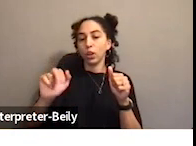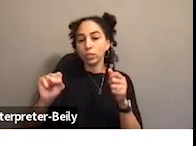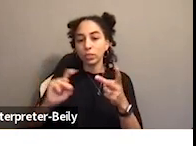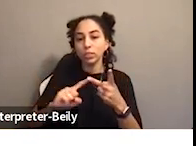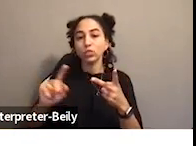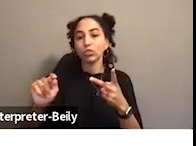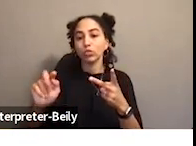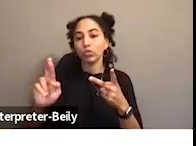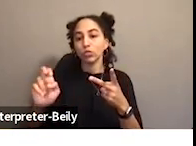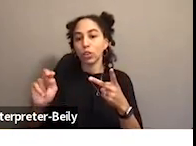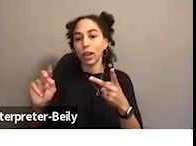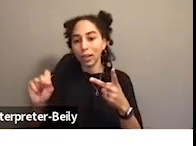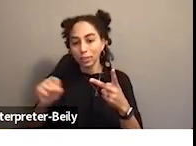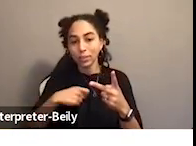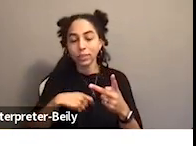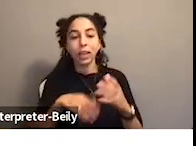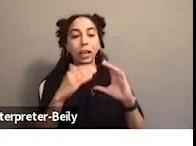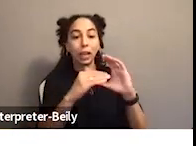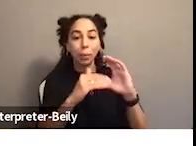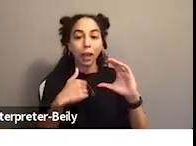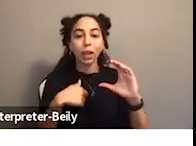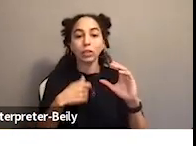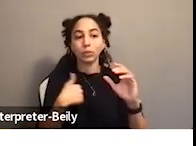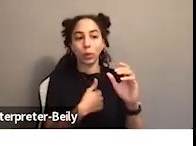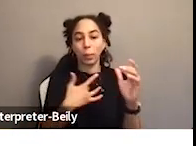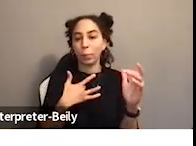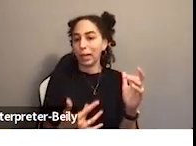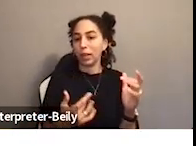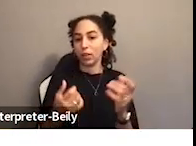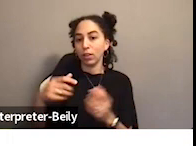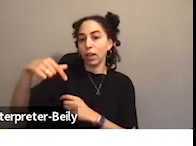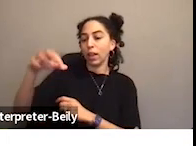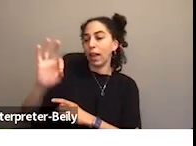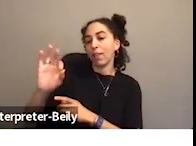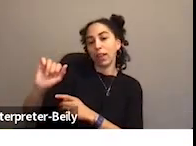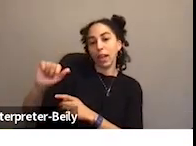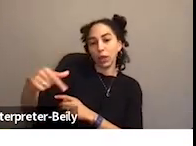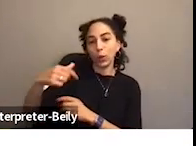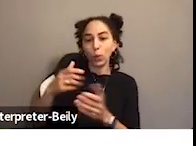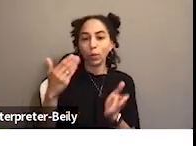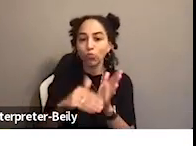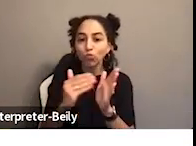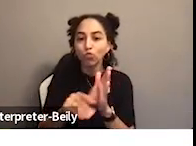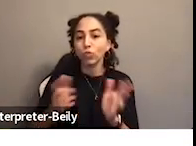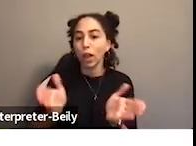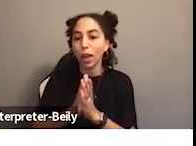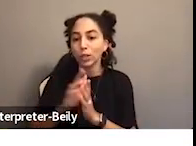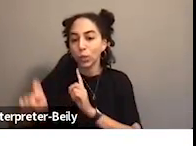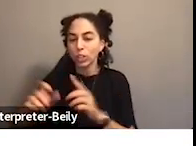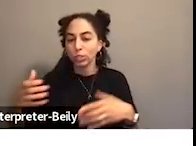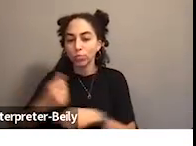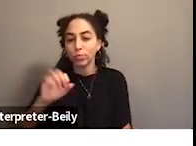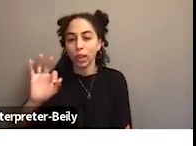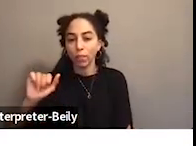and questions that come in. We've developed frequently asked questions, some content that's posted on our website. And then there's